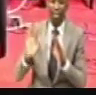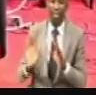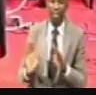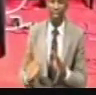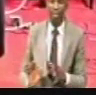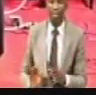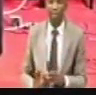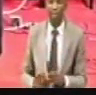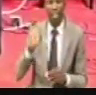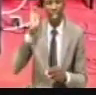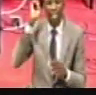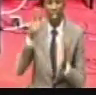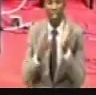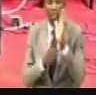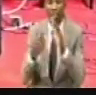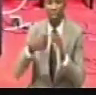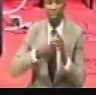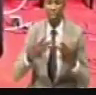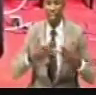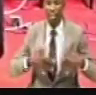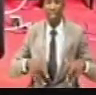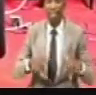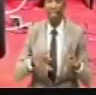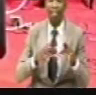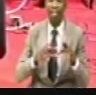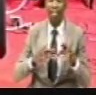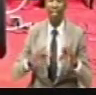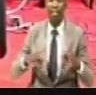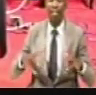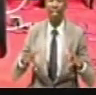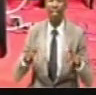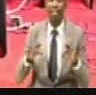sleep. To call my burdens away.